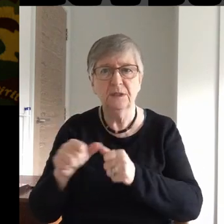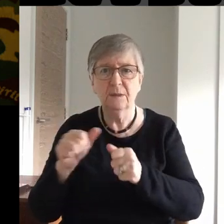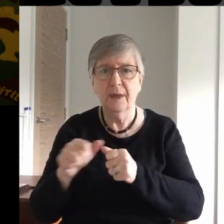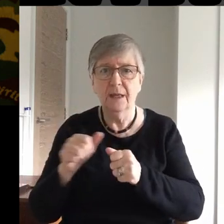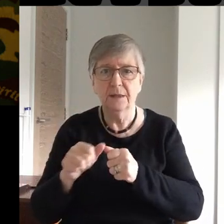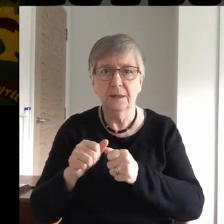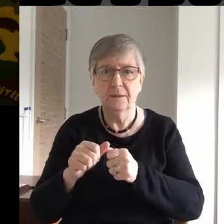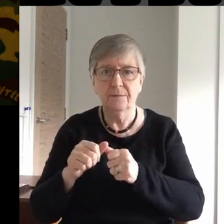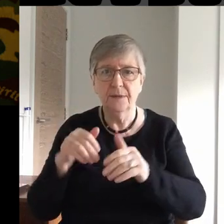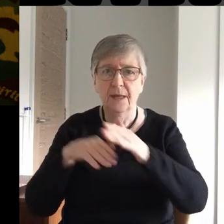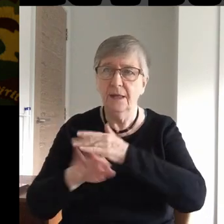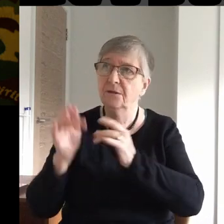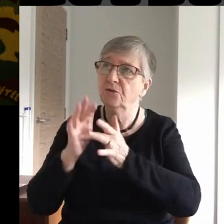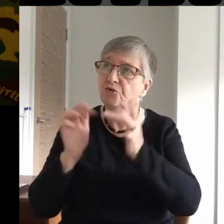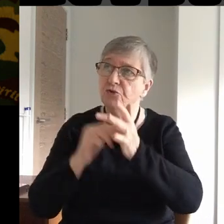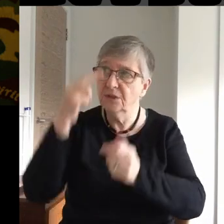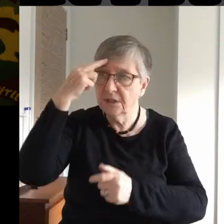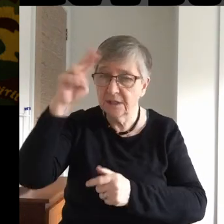in whose name we pray,